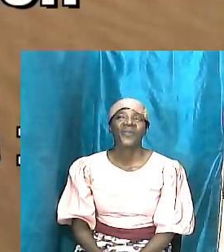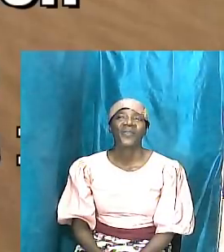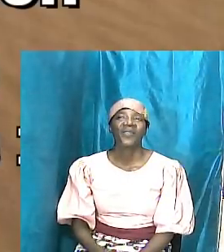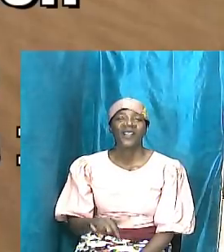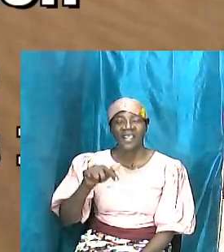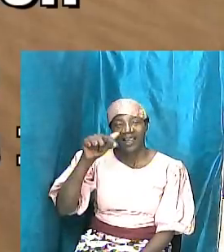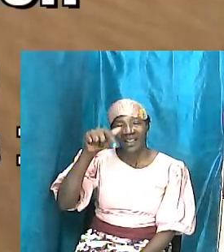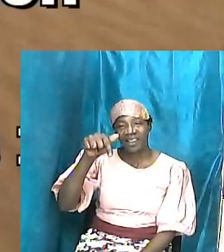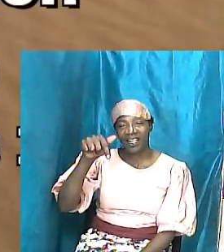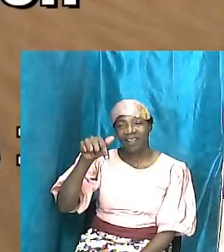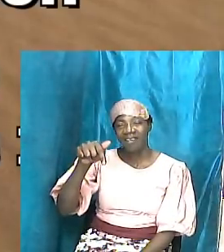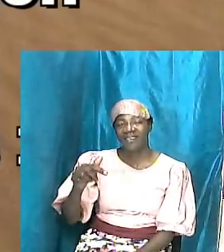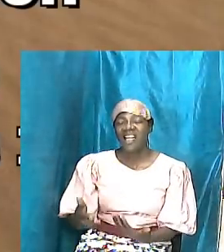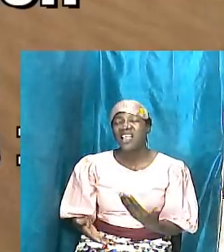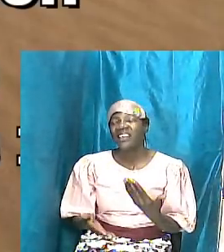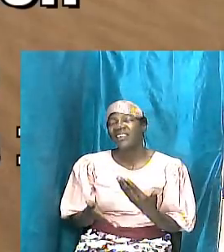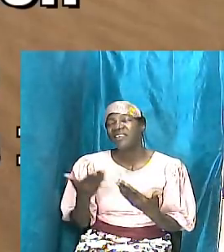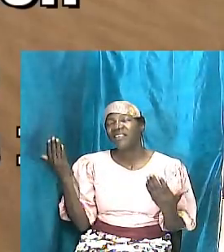this simple